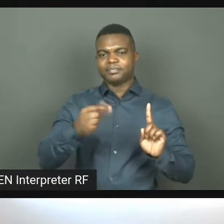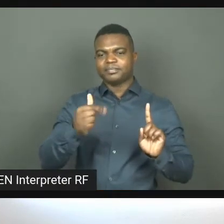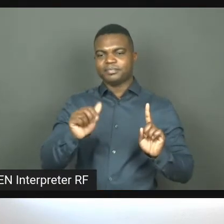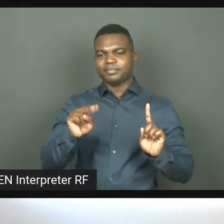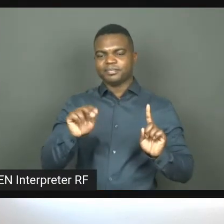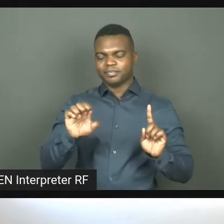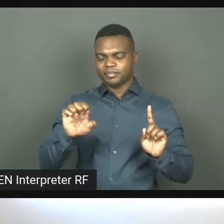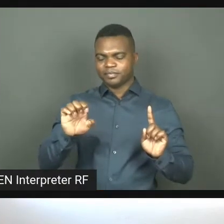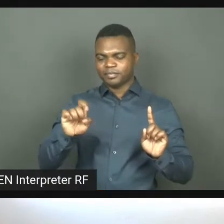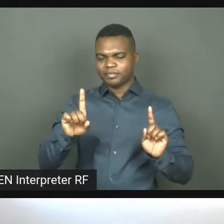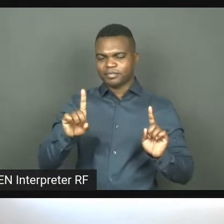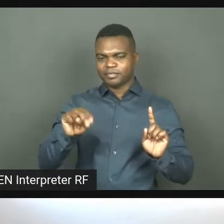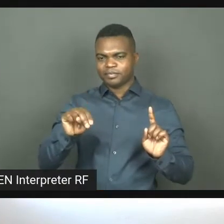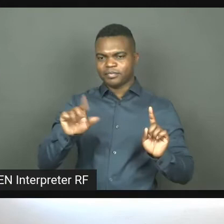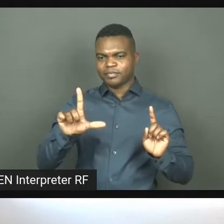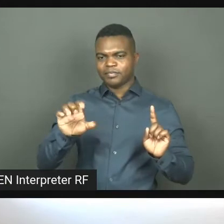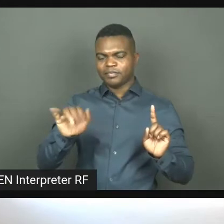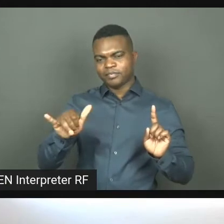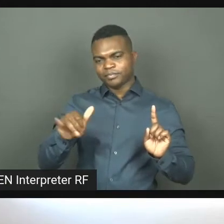Please.